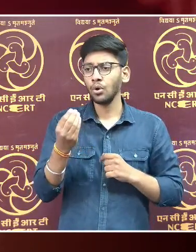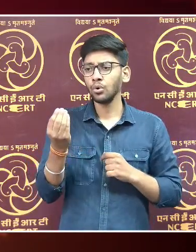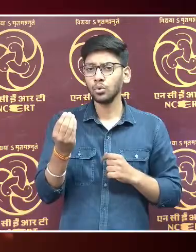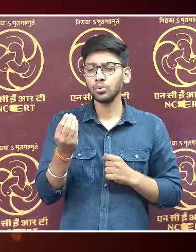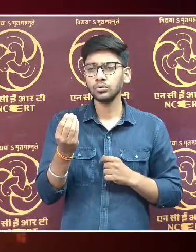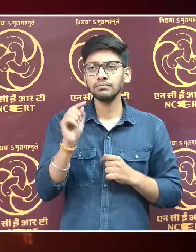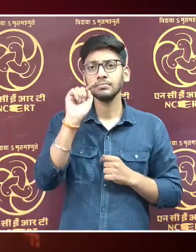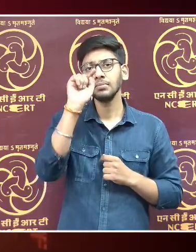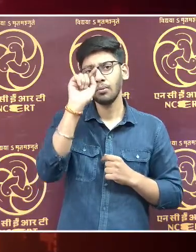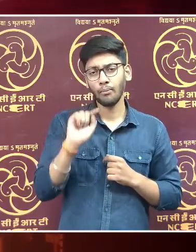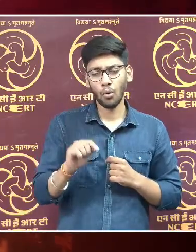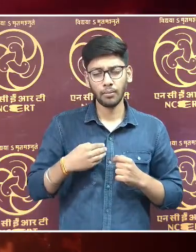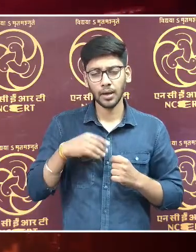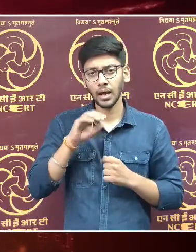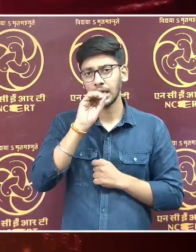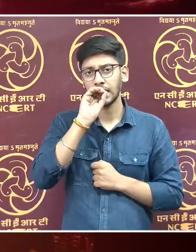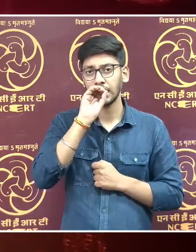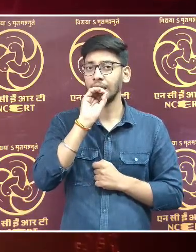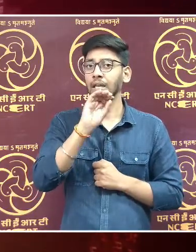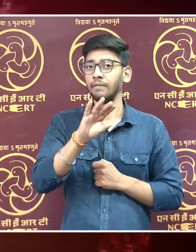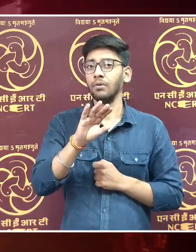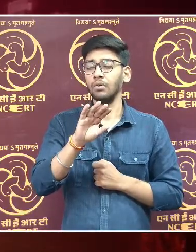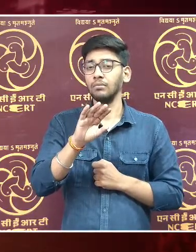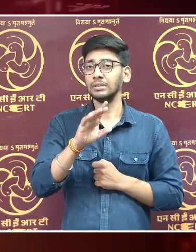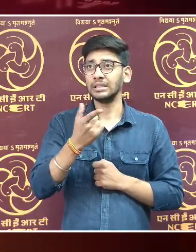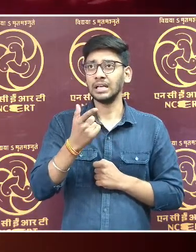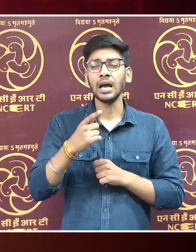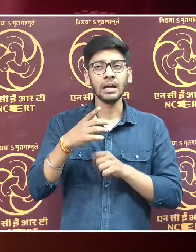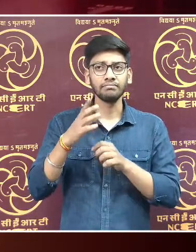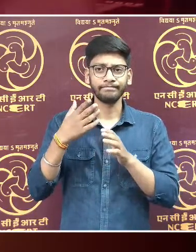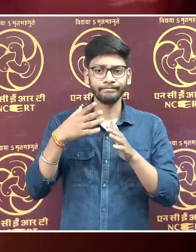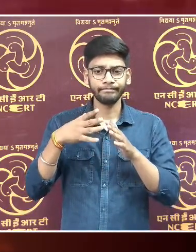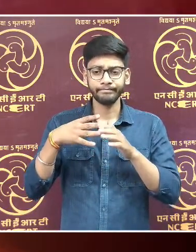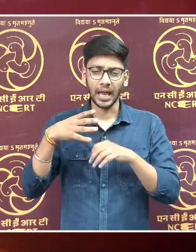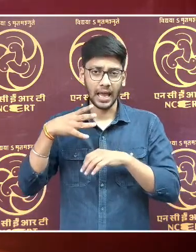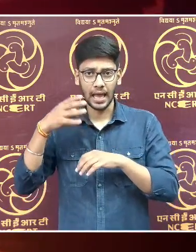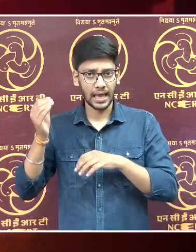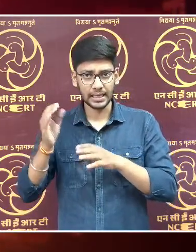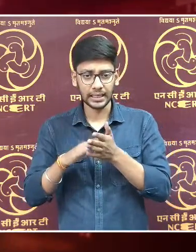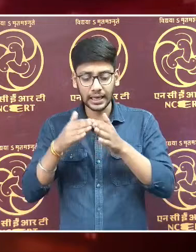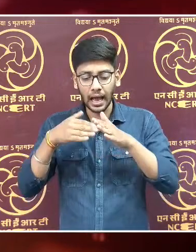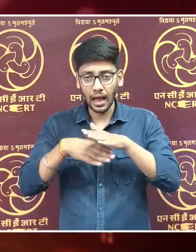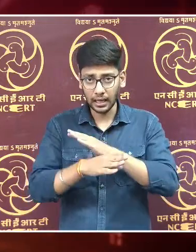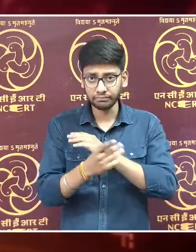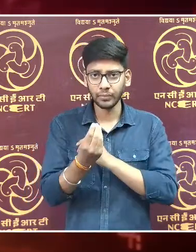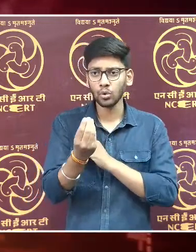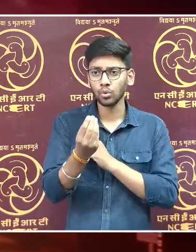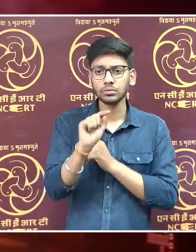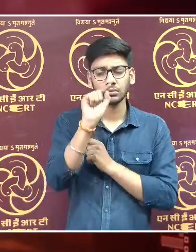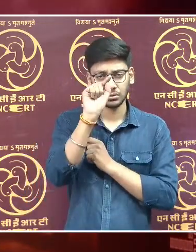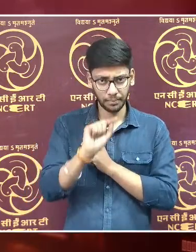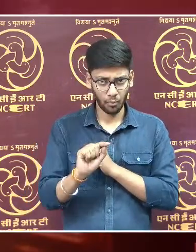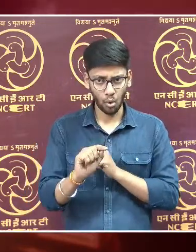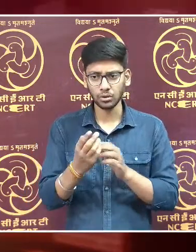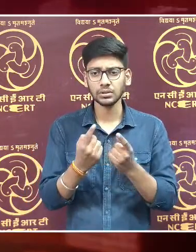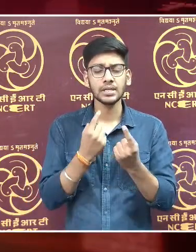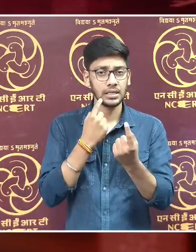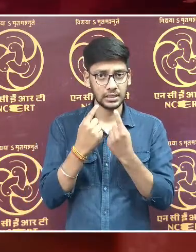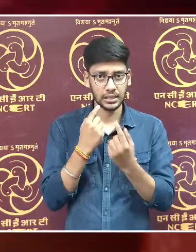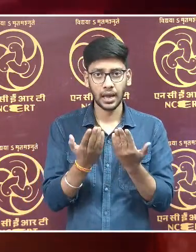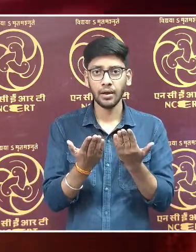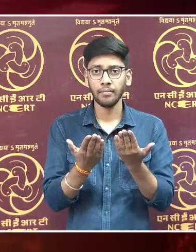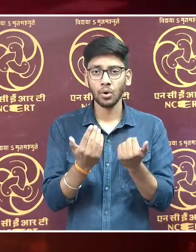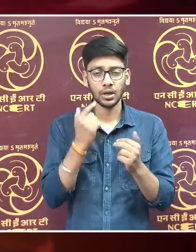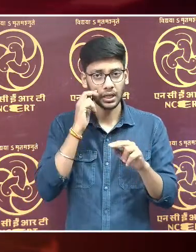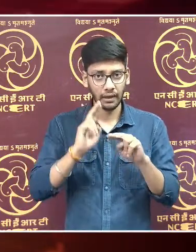clues on the other. It's not just external ear deformity. We have other clues also to check whether the child can have a